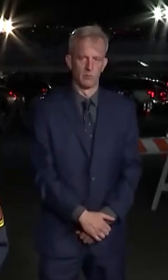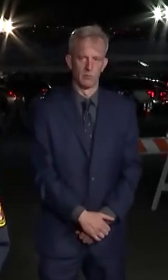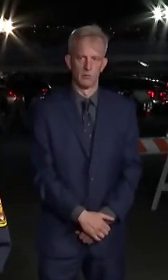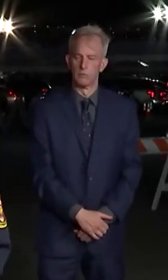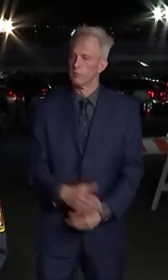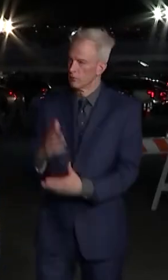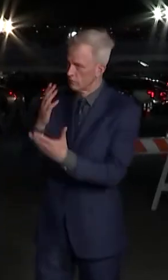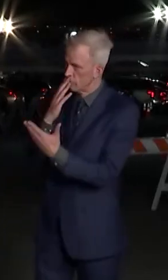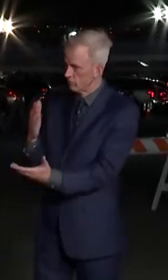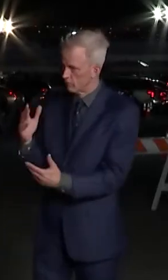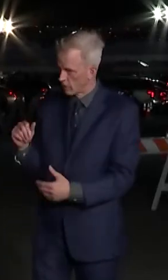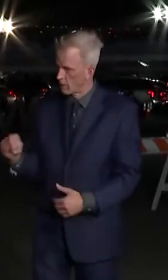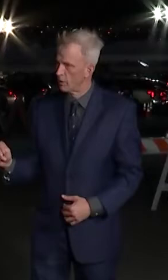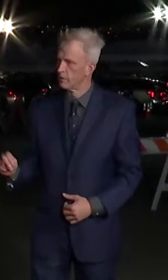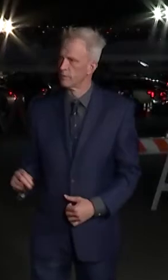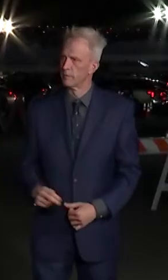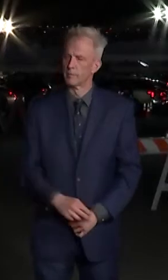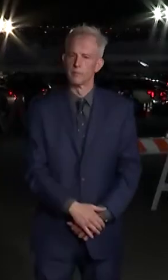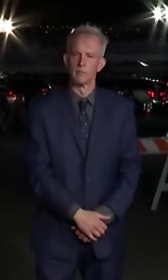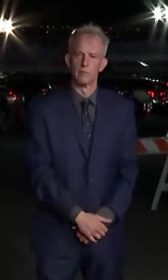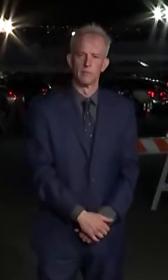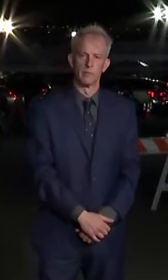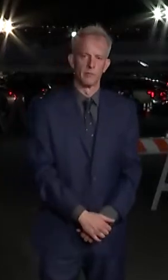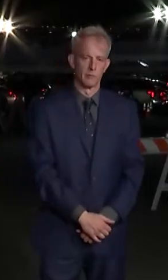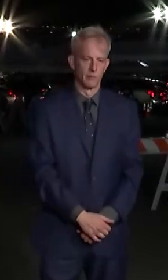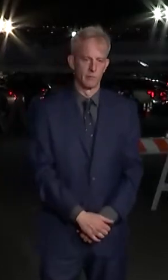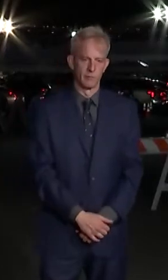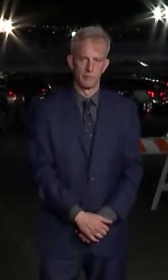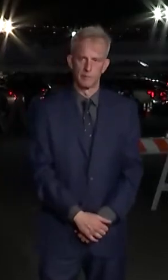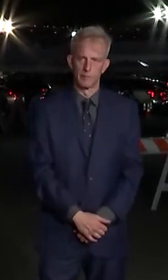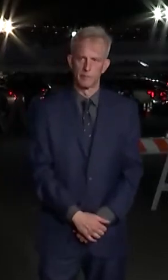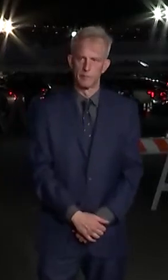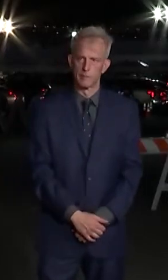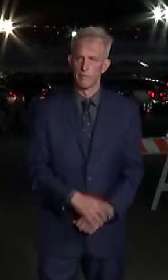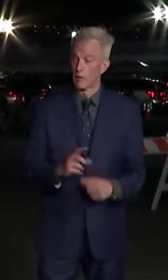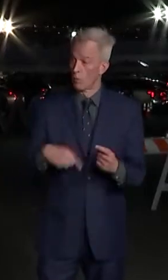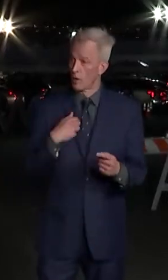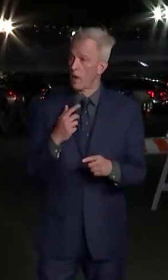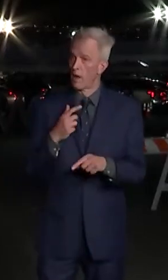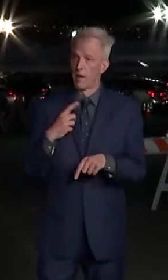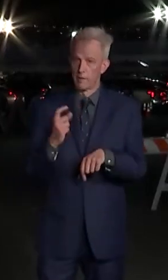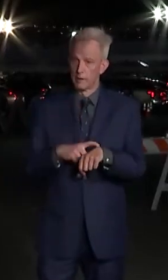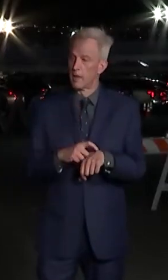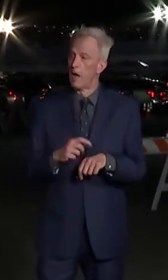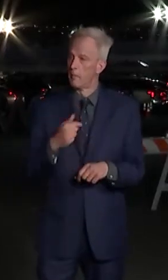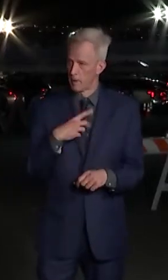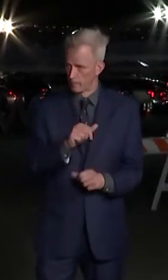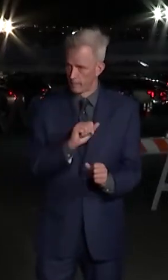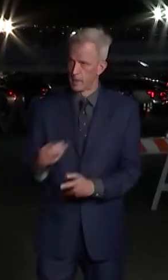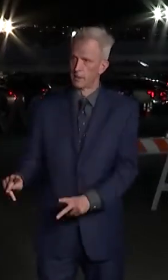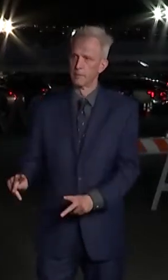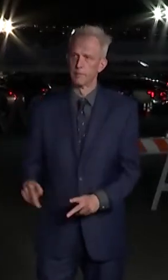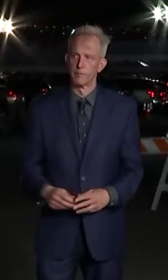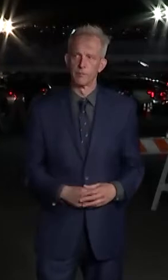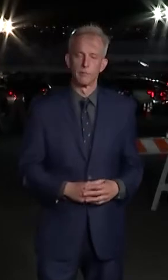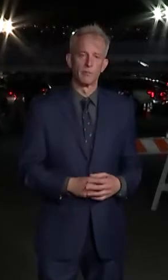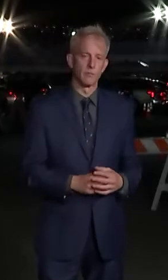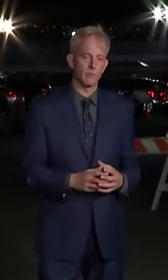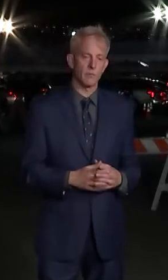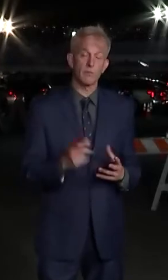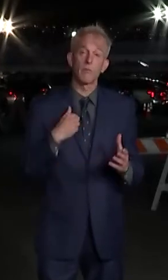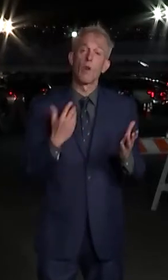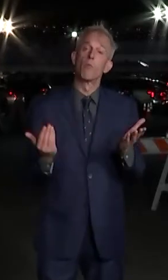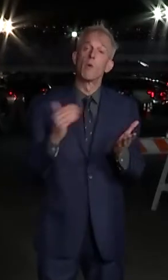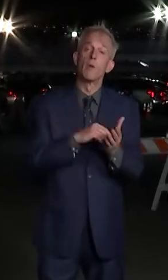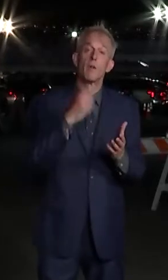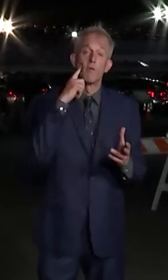Thank you, Ann. You can count on me whenever I have a minute to spare to come back, and thank you for inspiring us so much. Let me repeat that